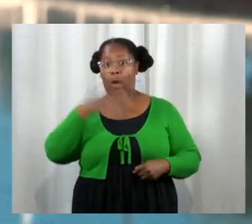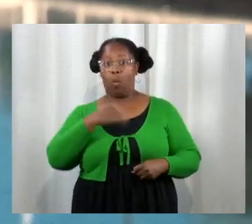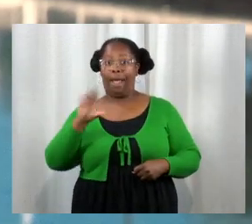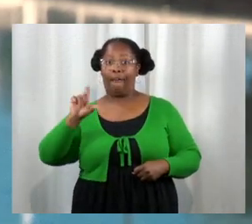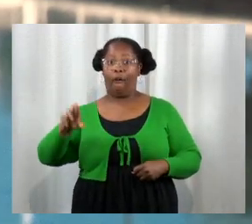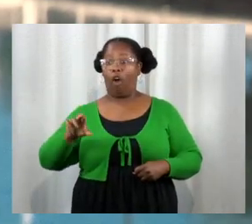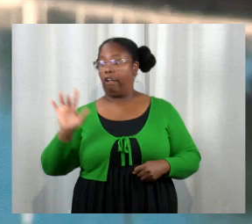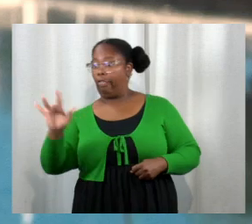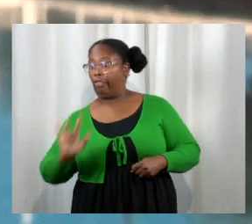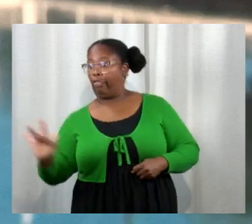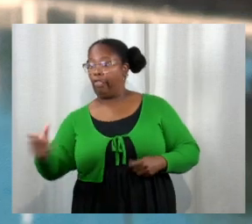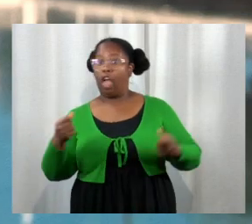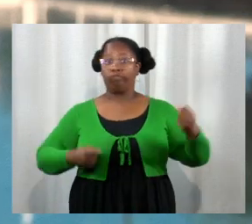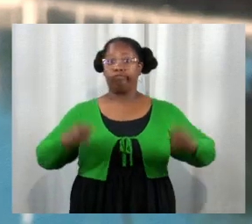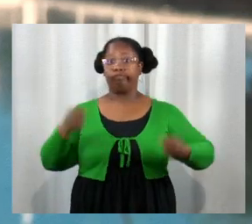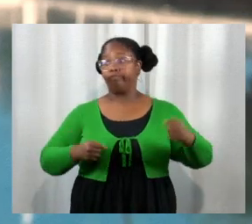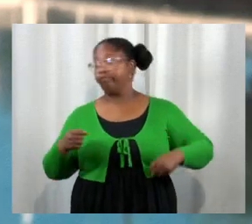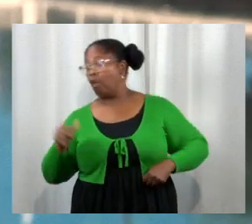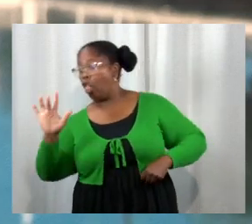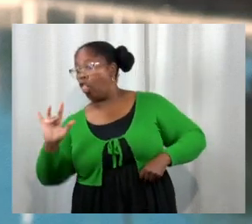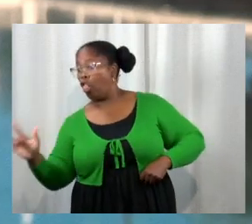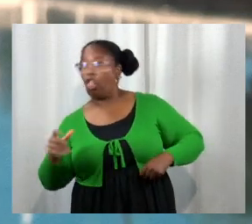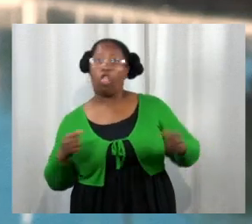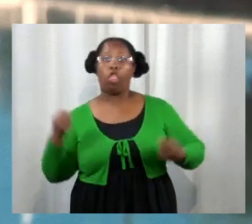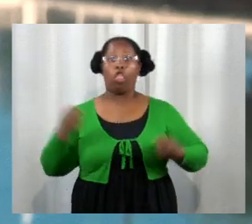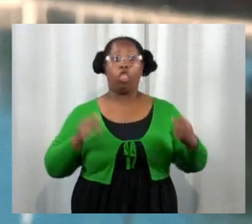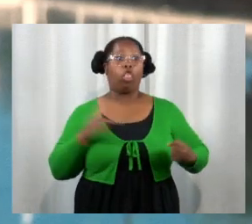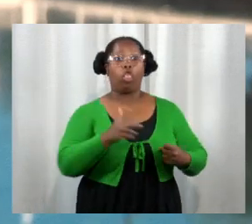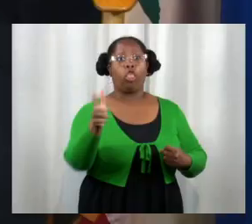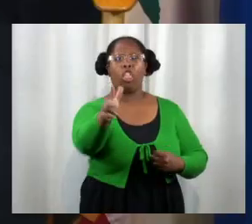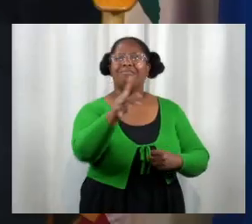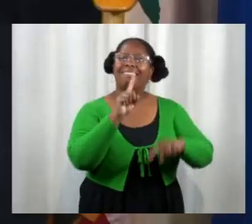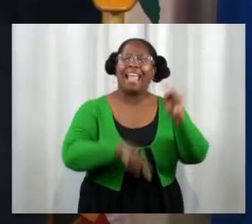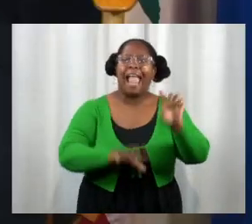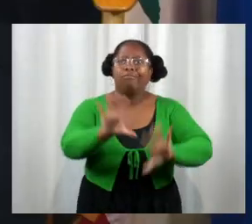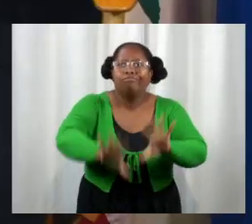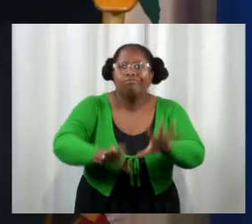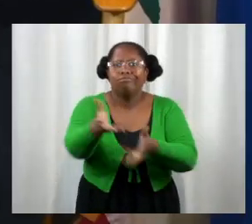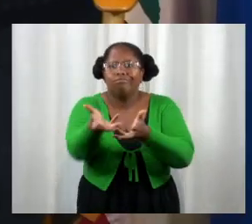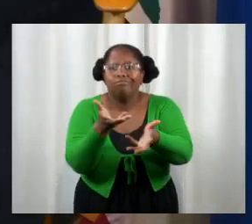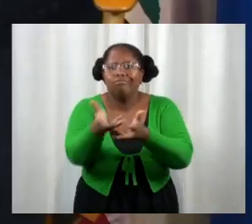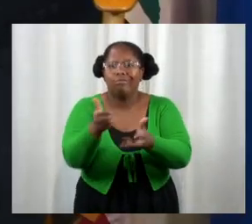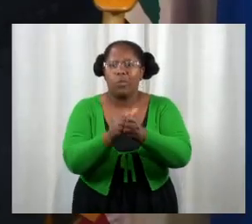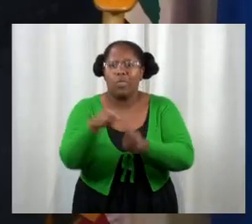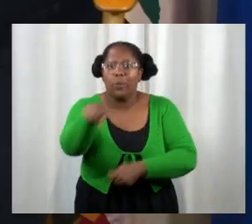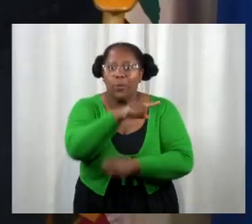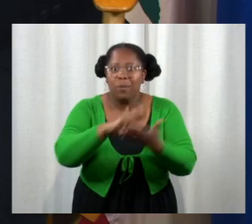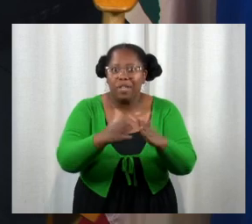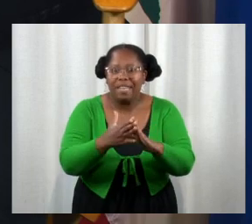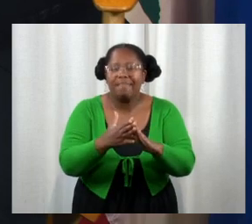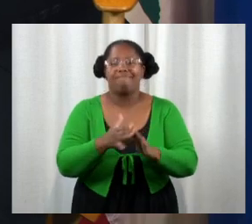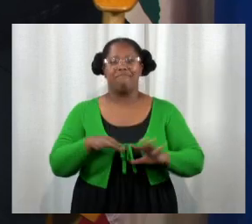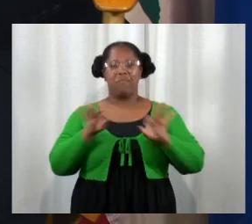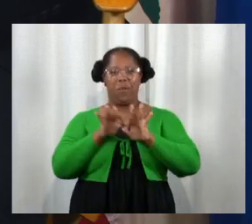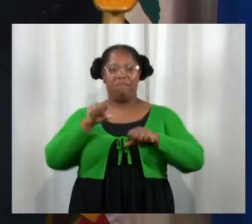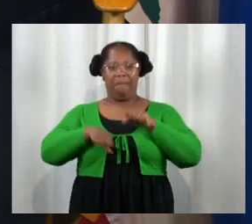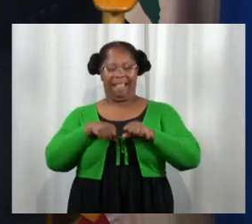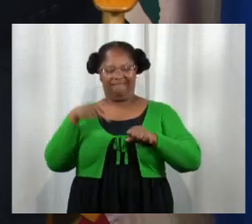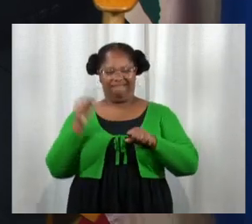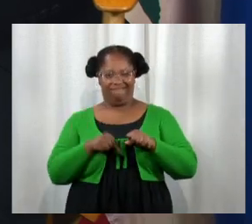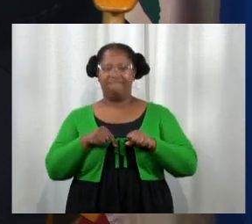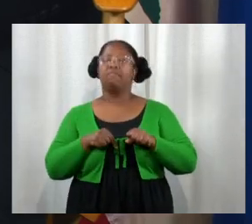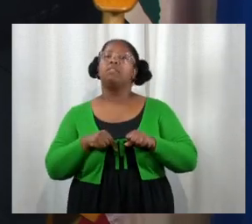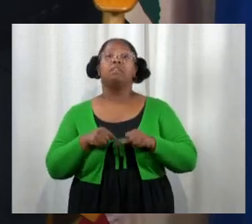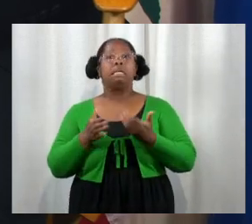technology in our car, we're going from call to call, and we don't really have time to connect with our community. So the bike team comes into play. The bike team is there to be